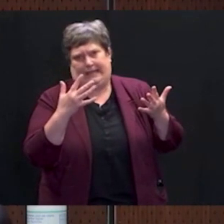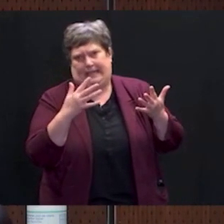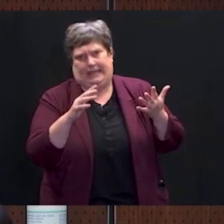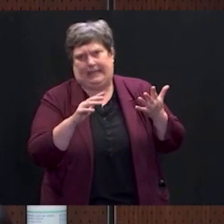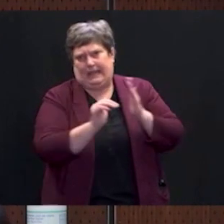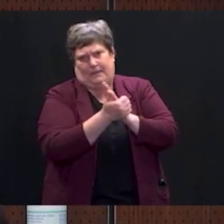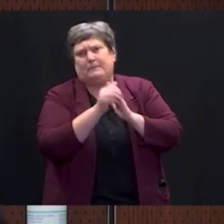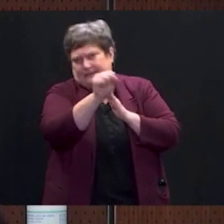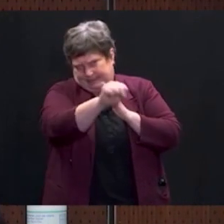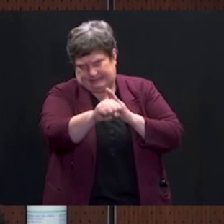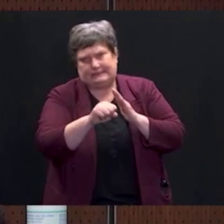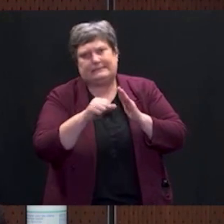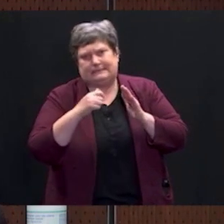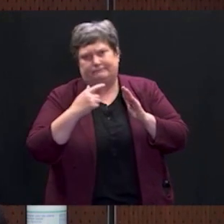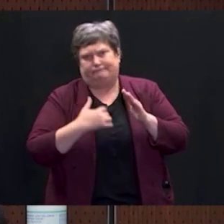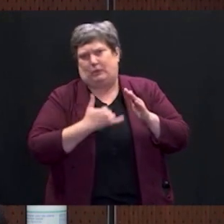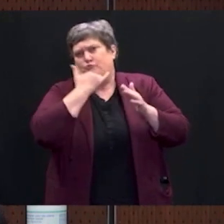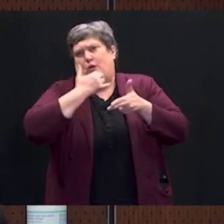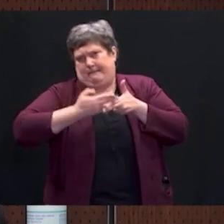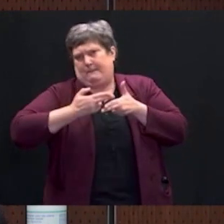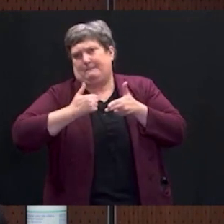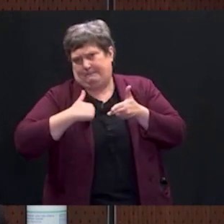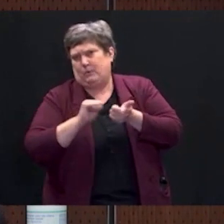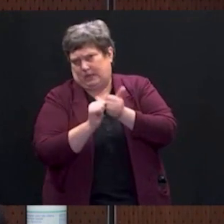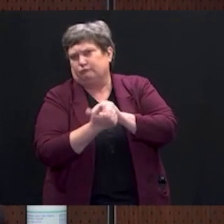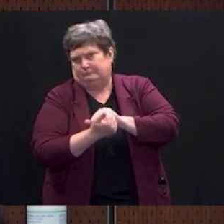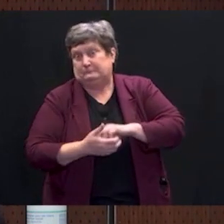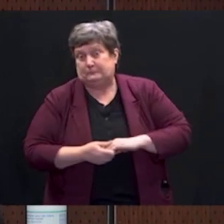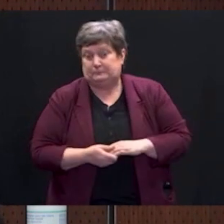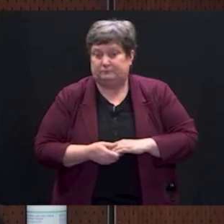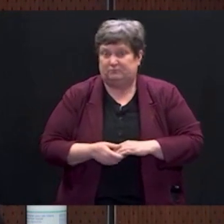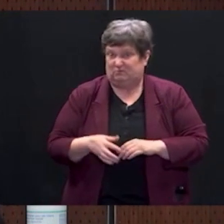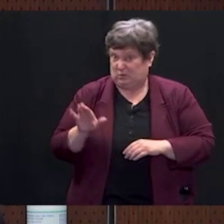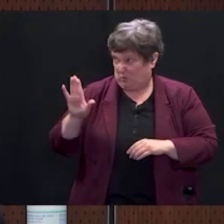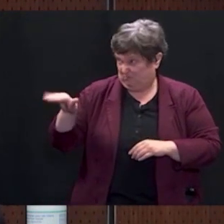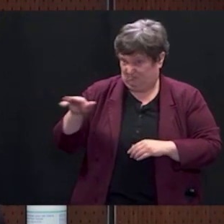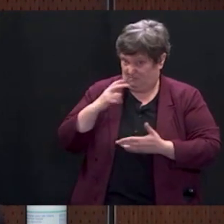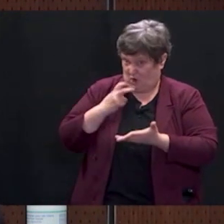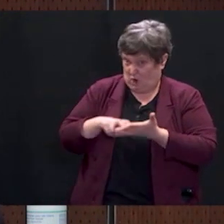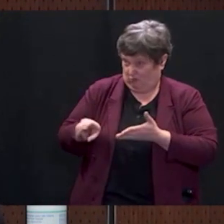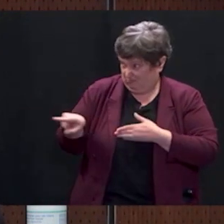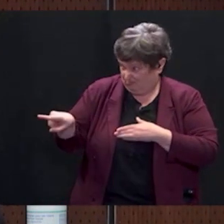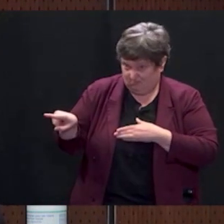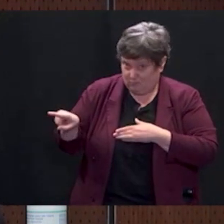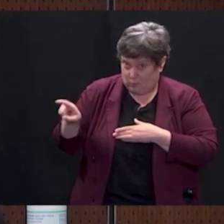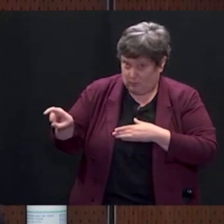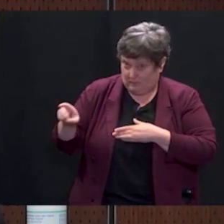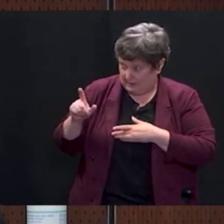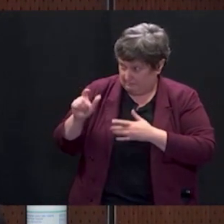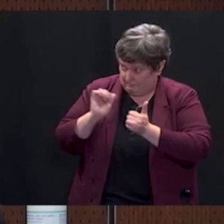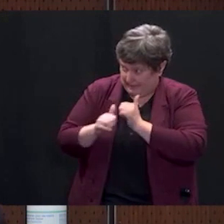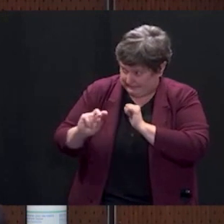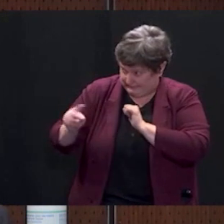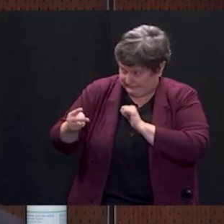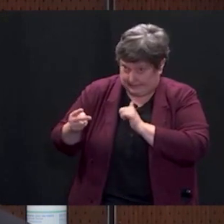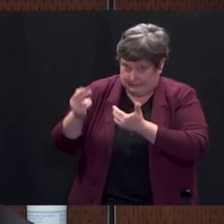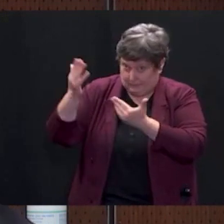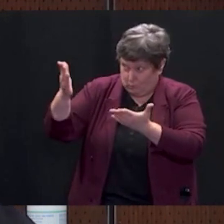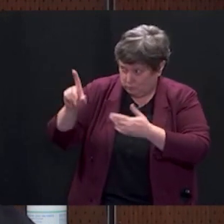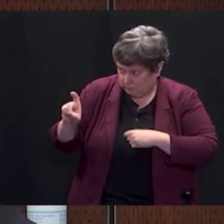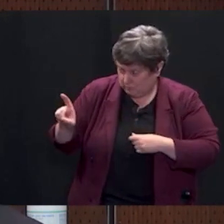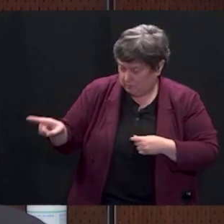amendment. Madam Clerk, do we need to deal with it separately?